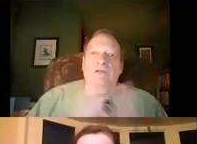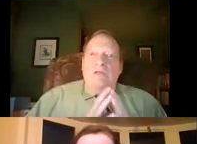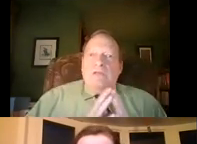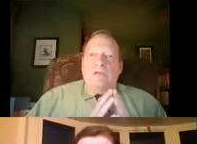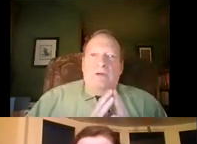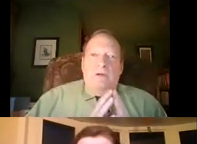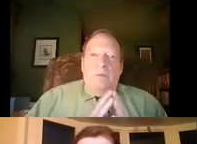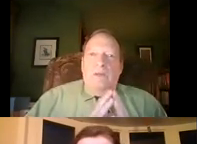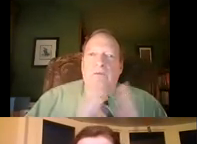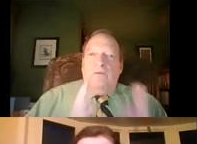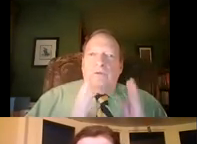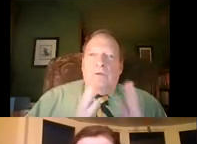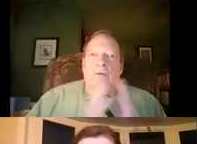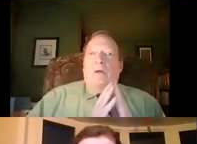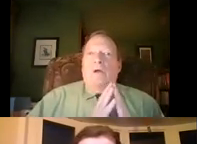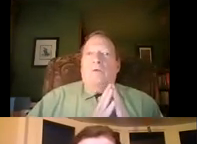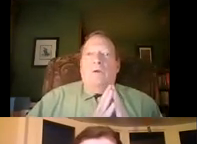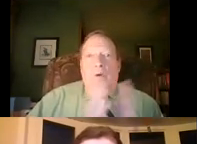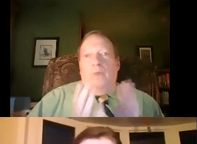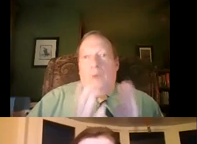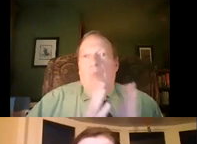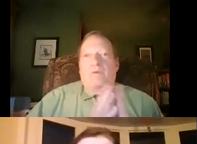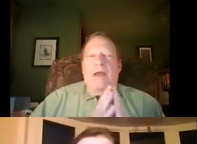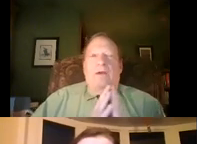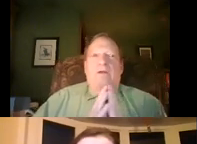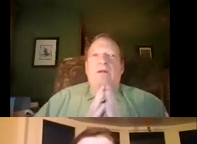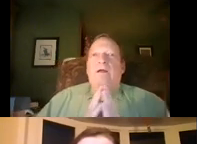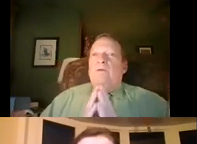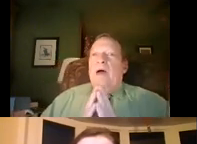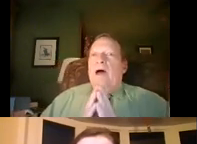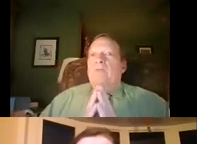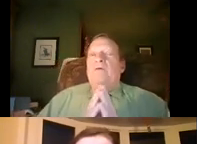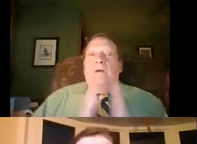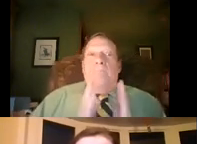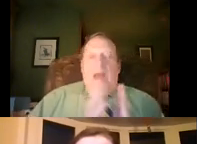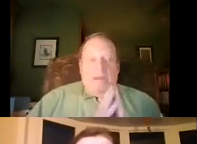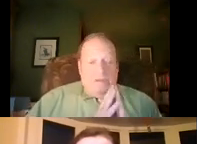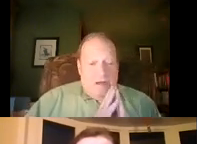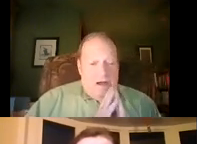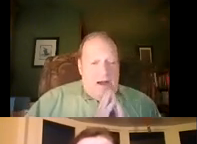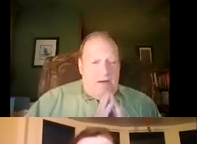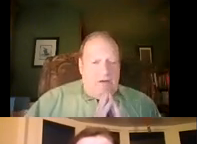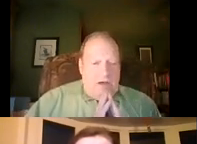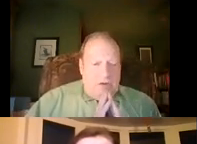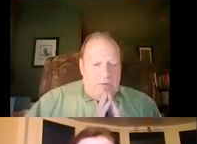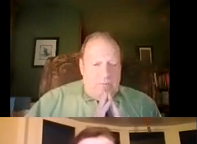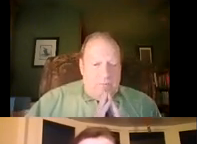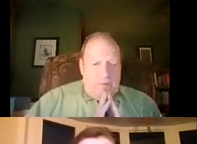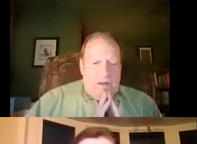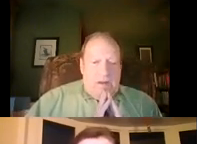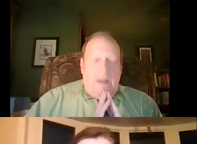United States settled into being the first country in the world, while with Canada, to have mass higher